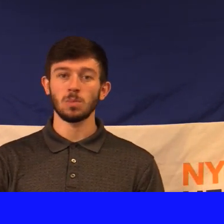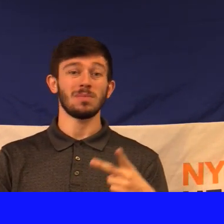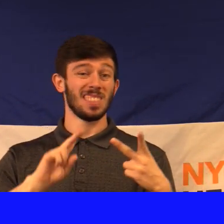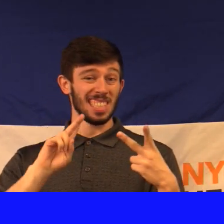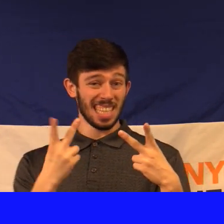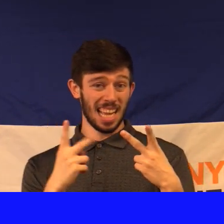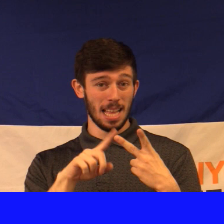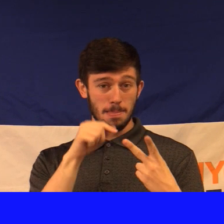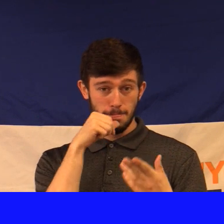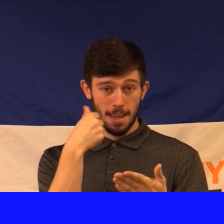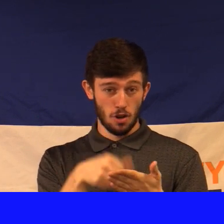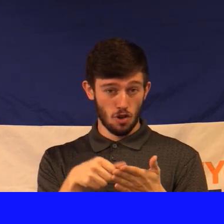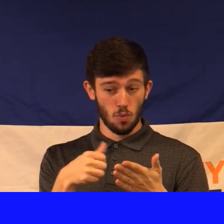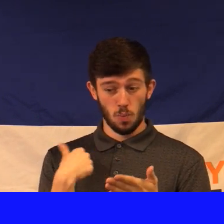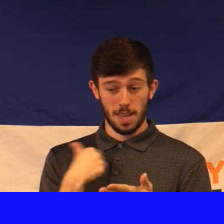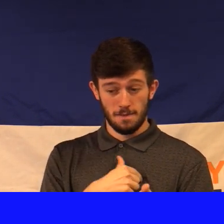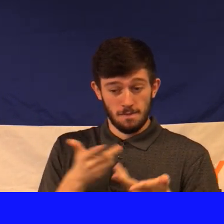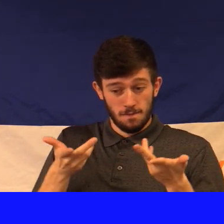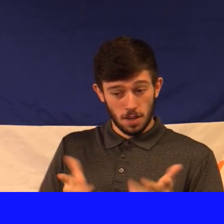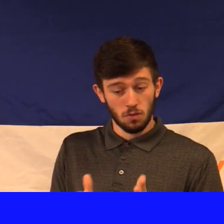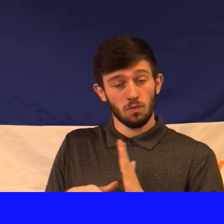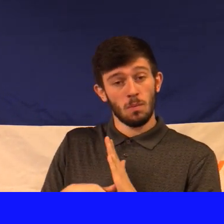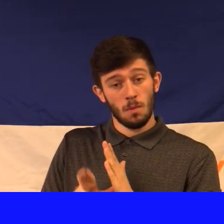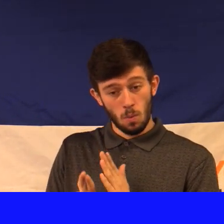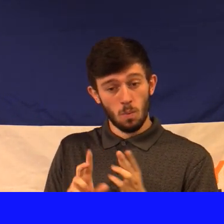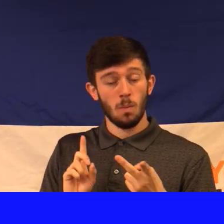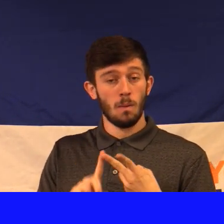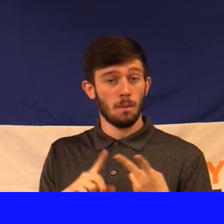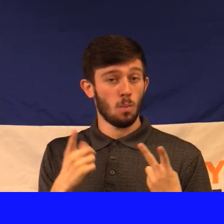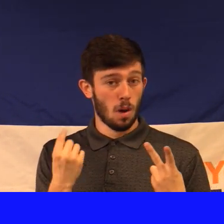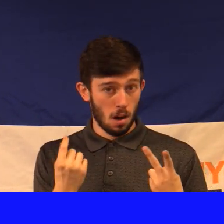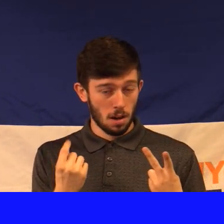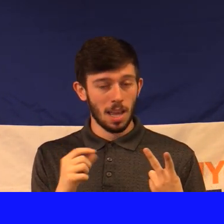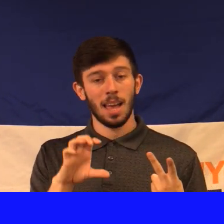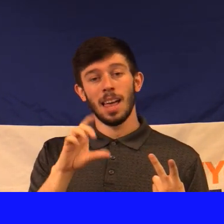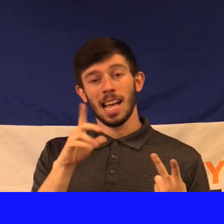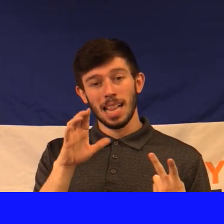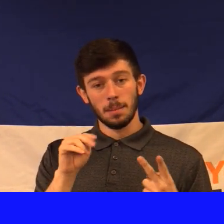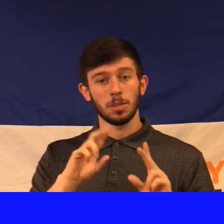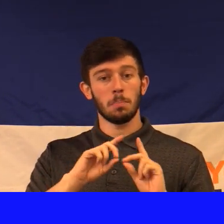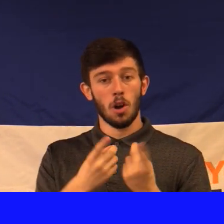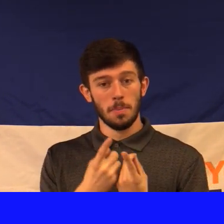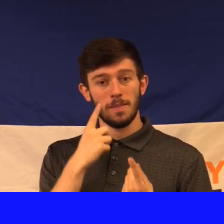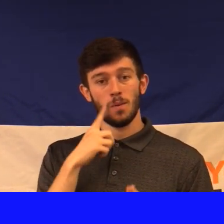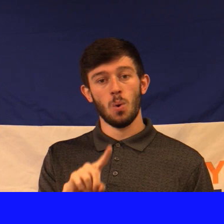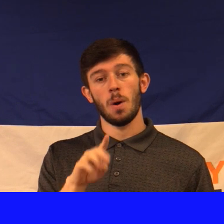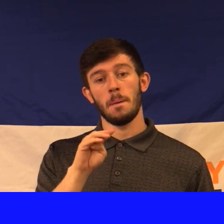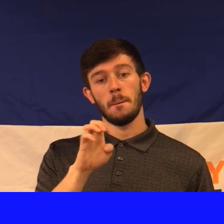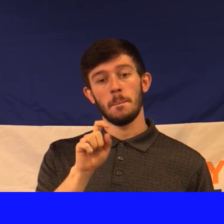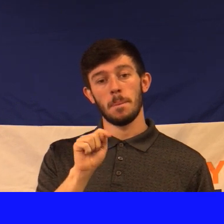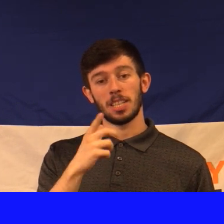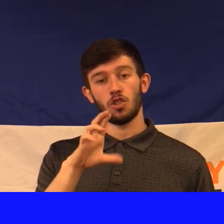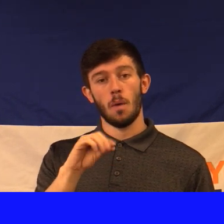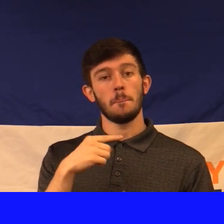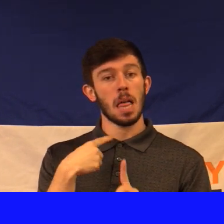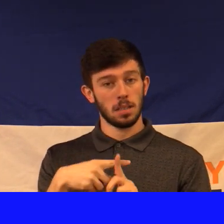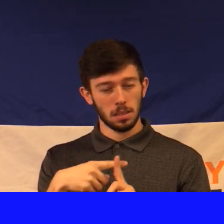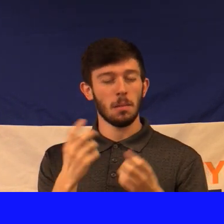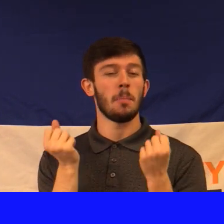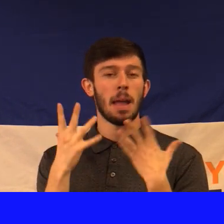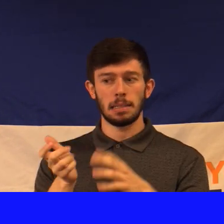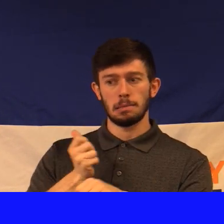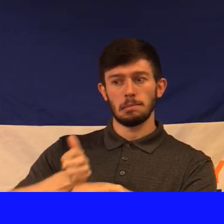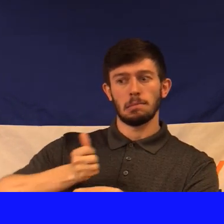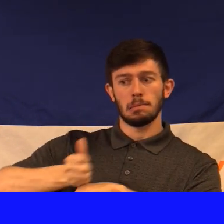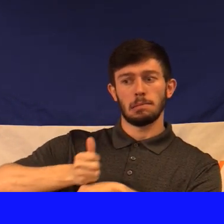The second letter we reviewed was of the Claims Department of Metro Plus, and there were numerous